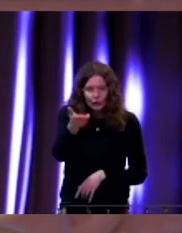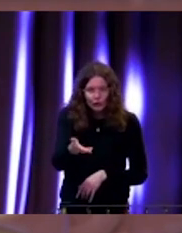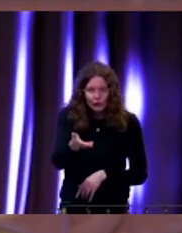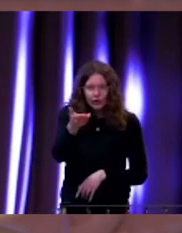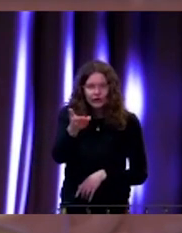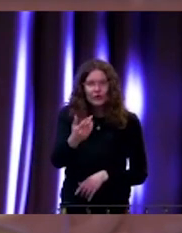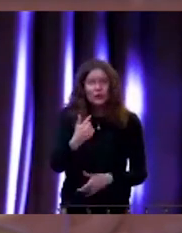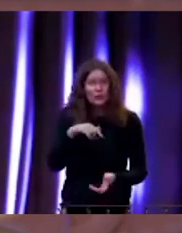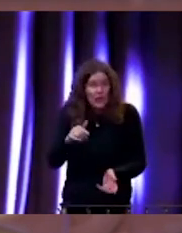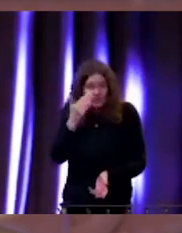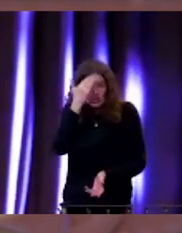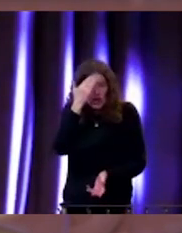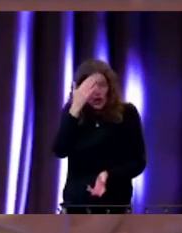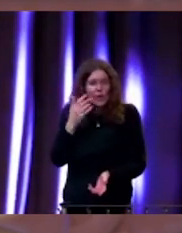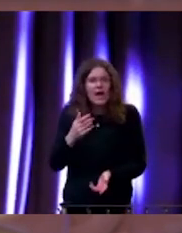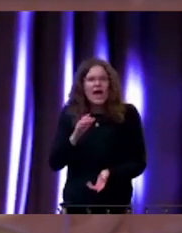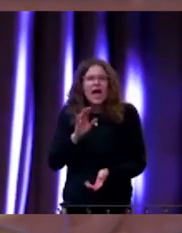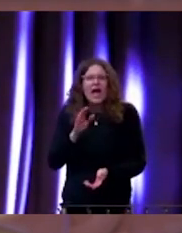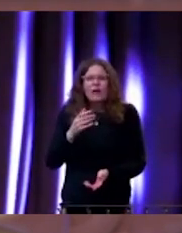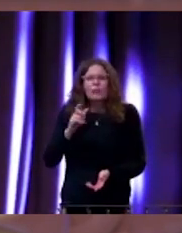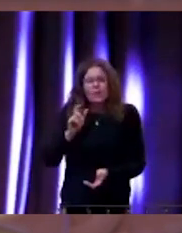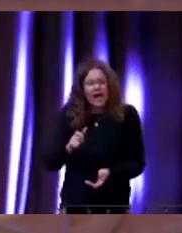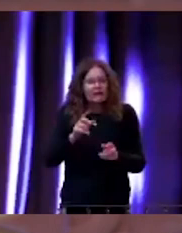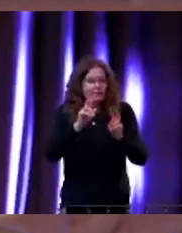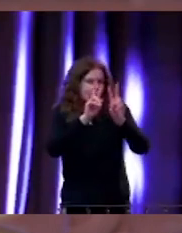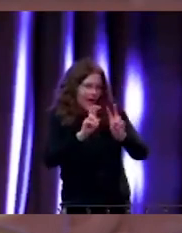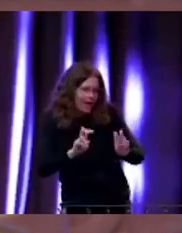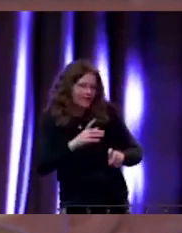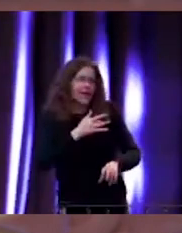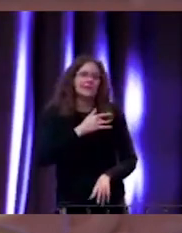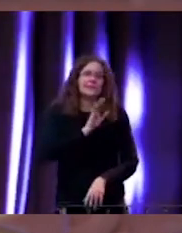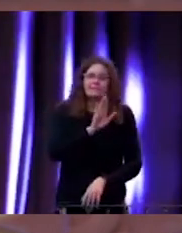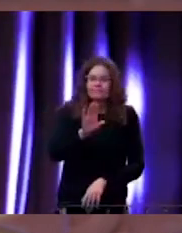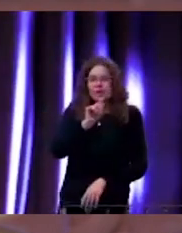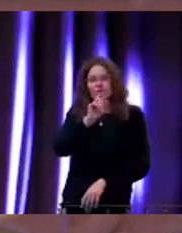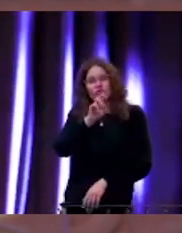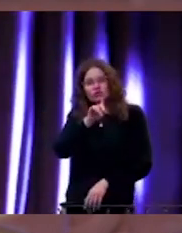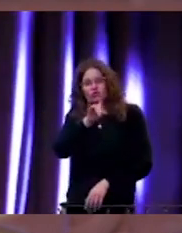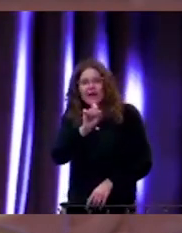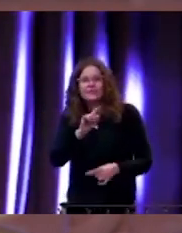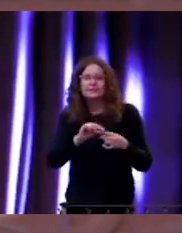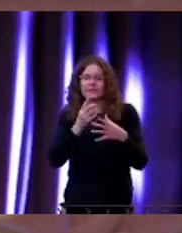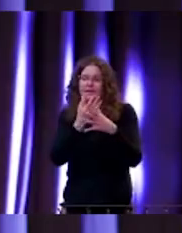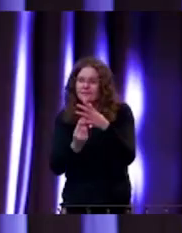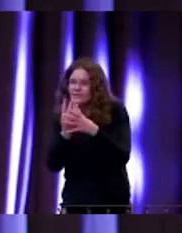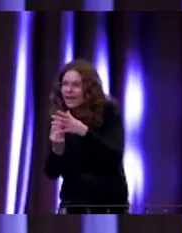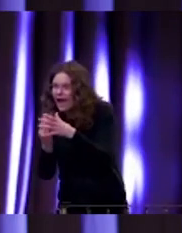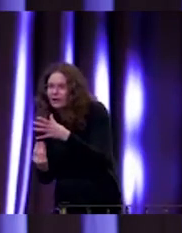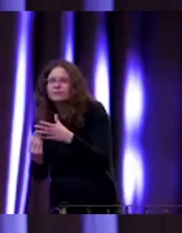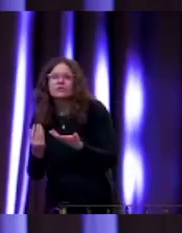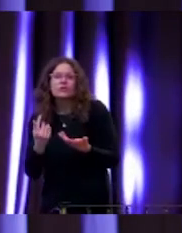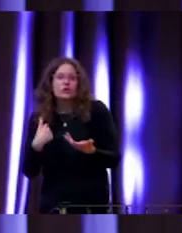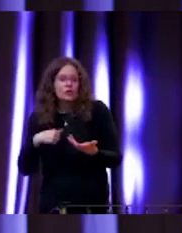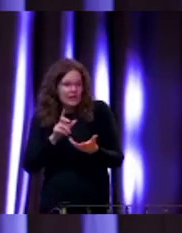to analyze, right, trends, gaps, those sorts of things so that we